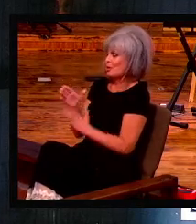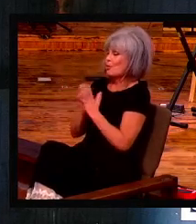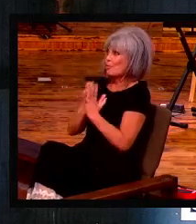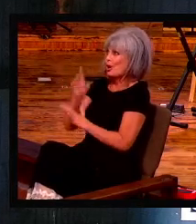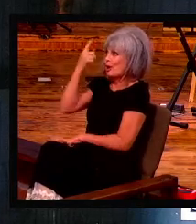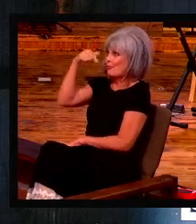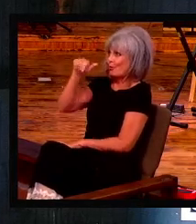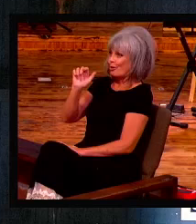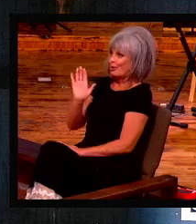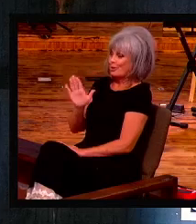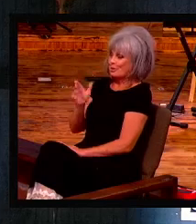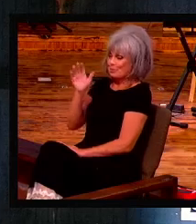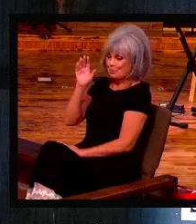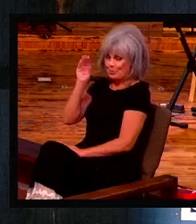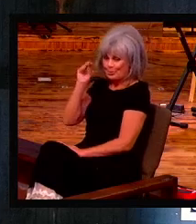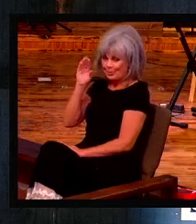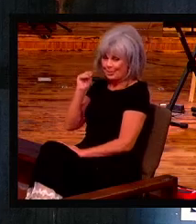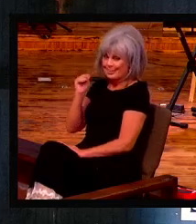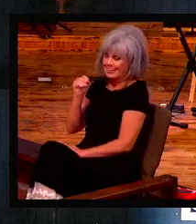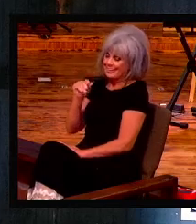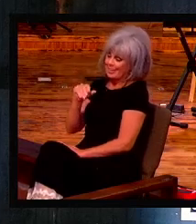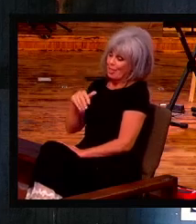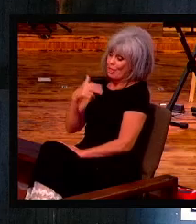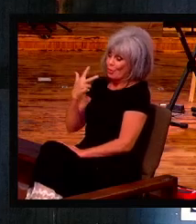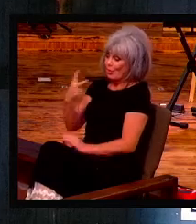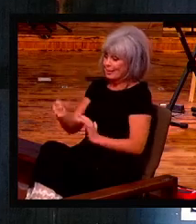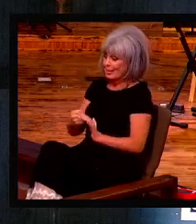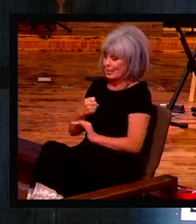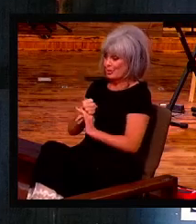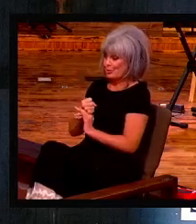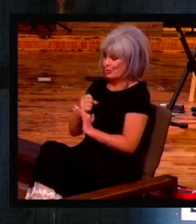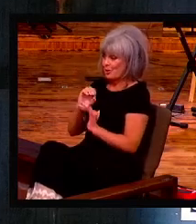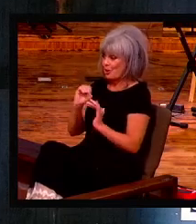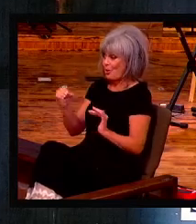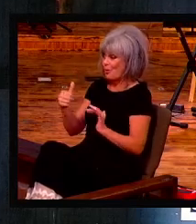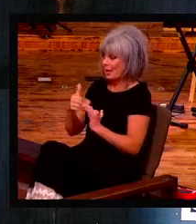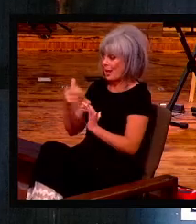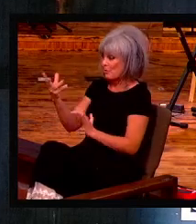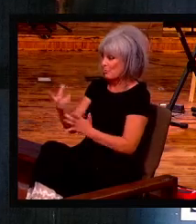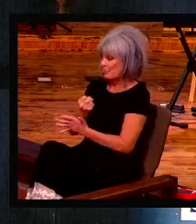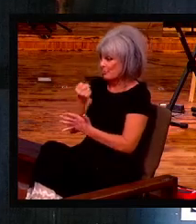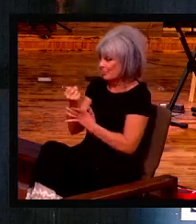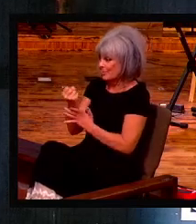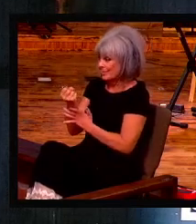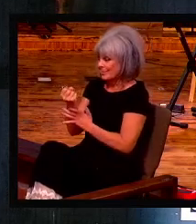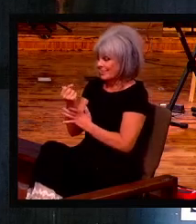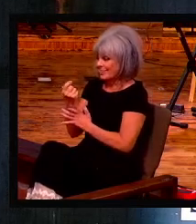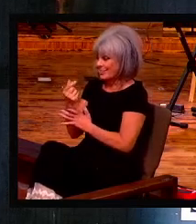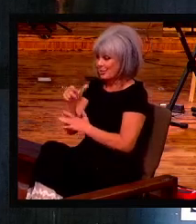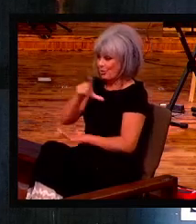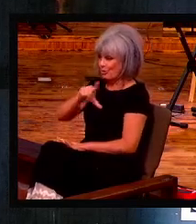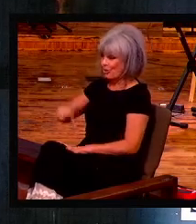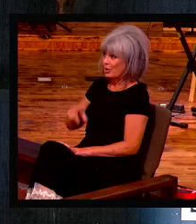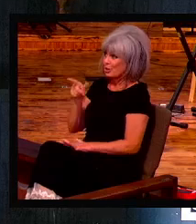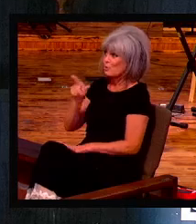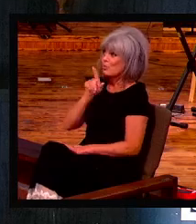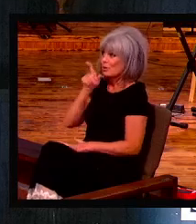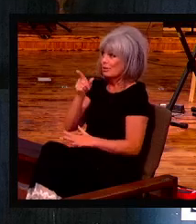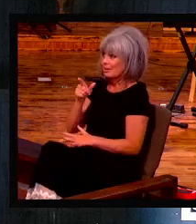boy. We didn't win a game in 3 years. And I was like, there's no way this thing is going to come to pass. Lord, you're going to have to really come